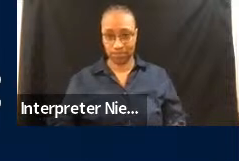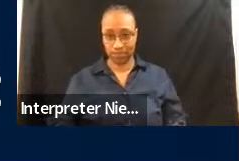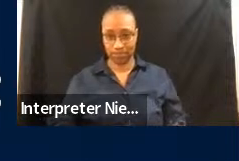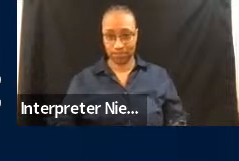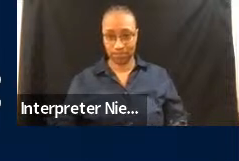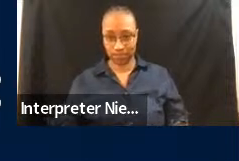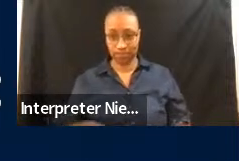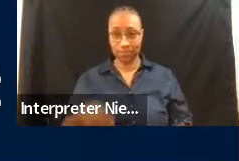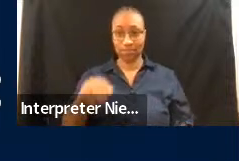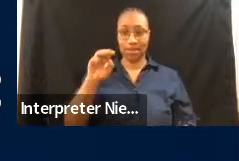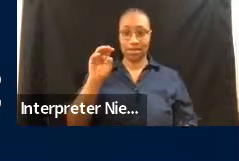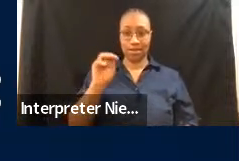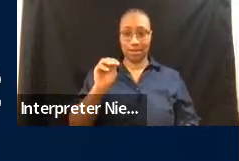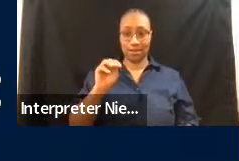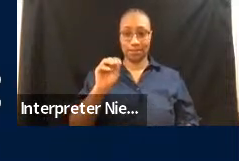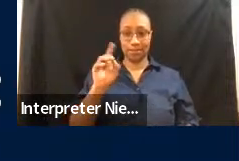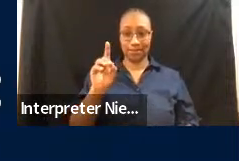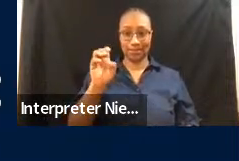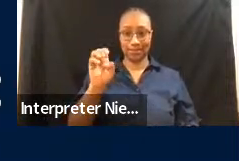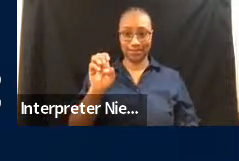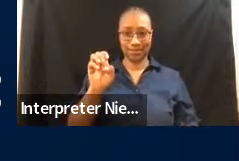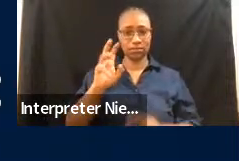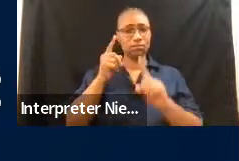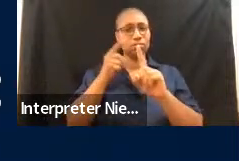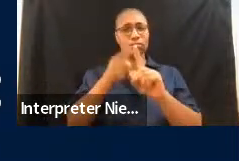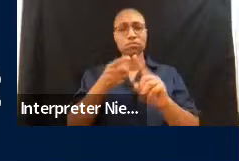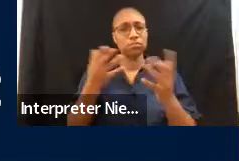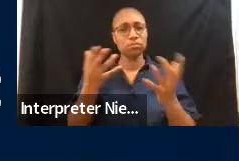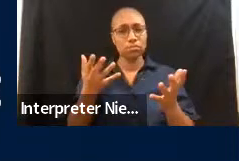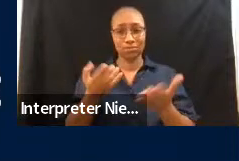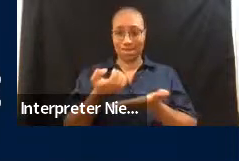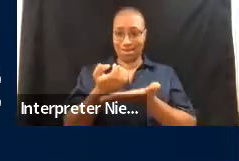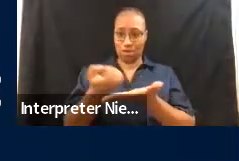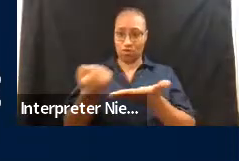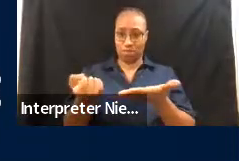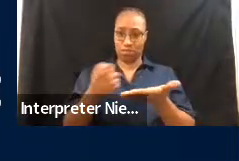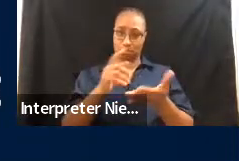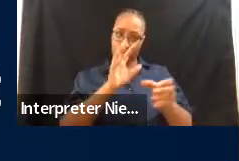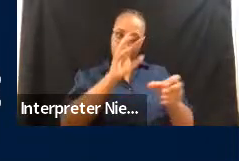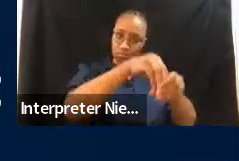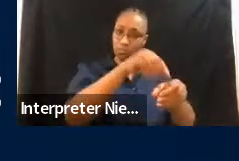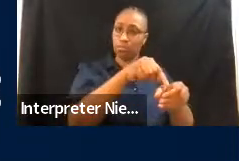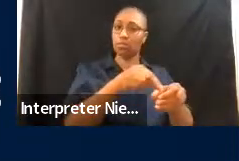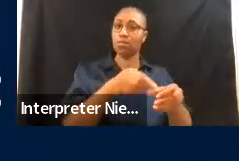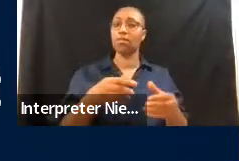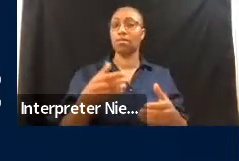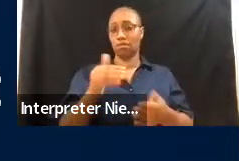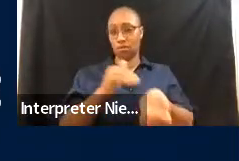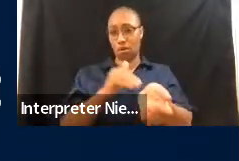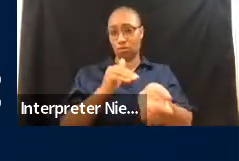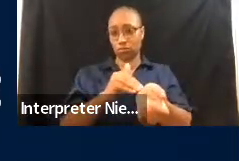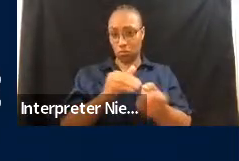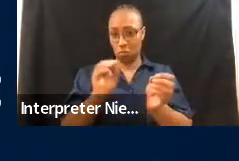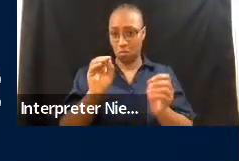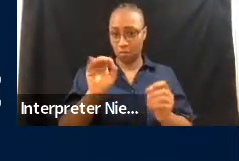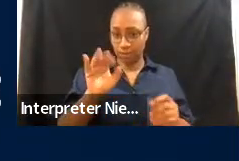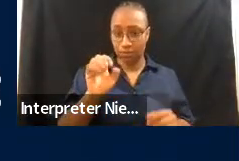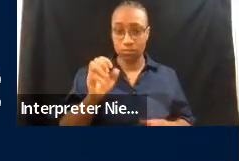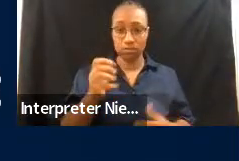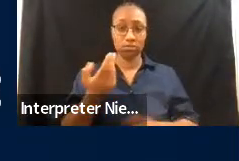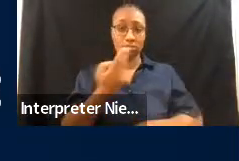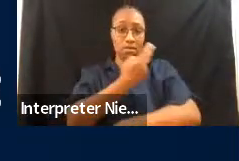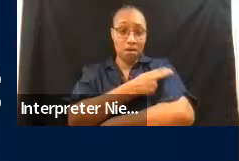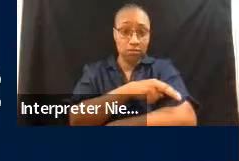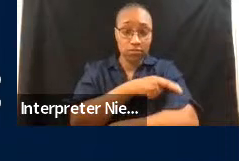in physicians' offices, clinics, hospitals, rehabilitation facilities,